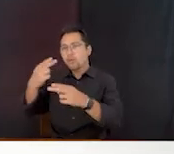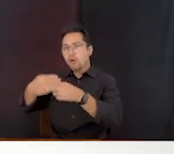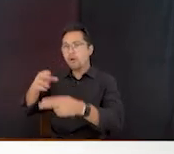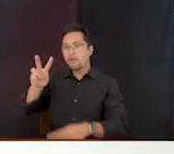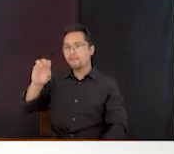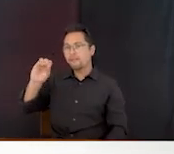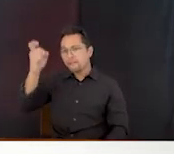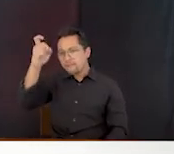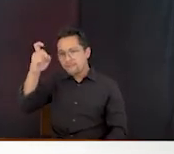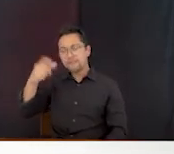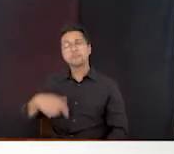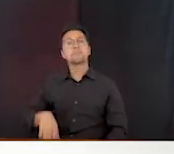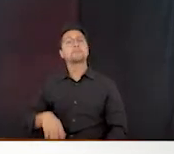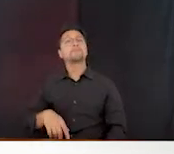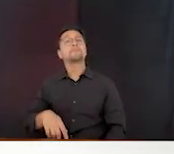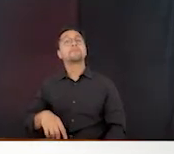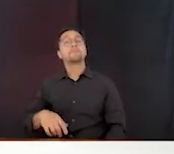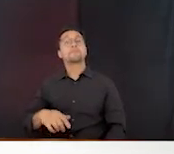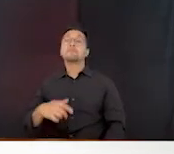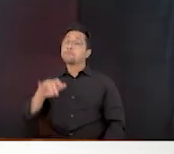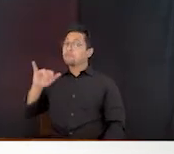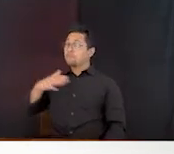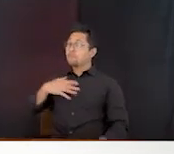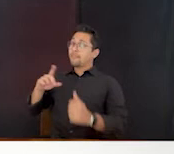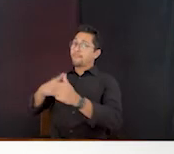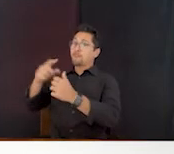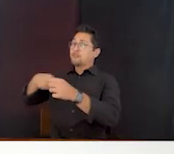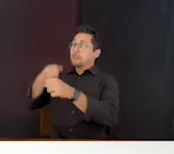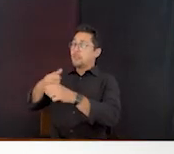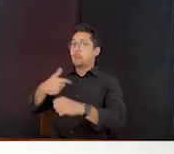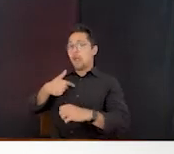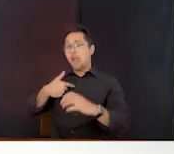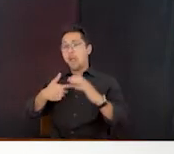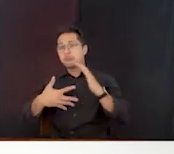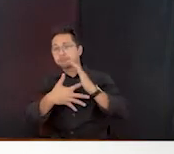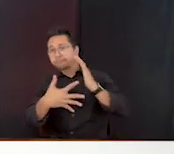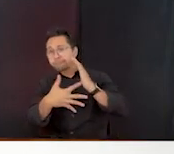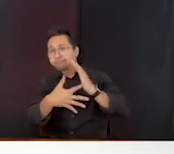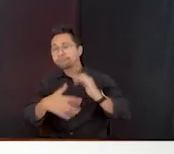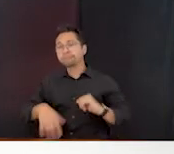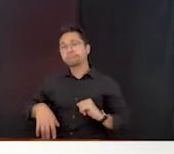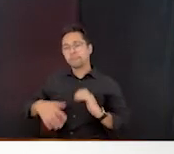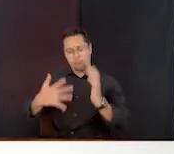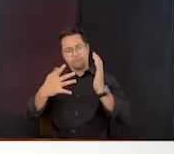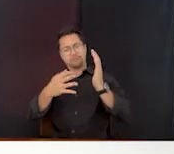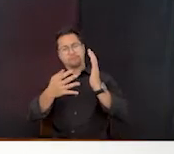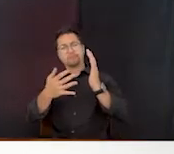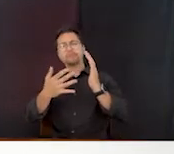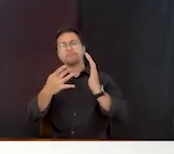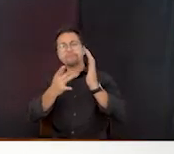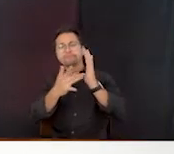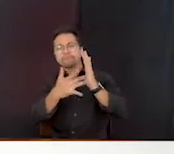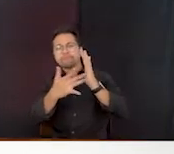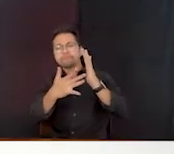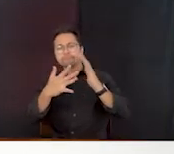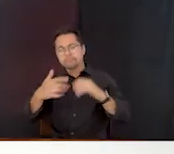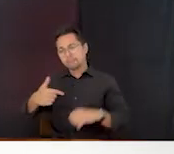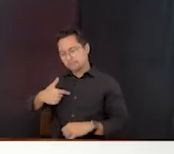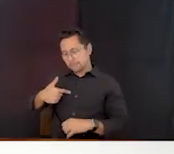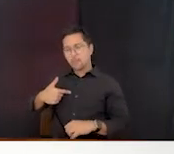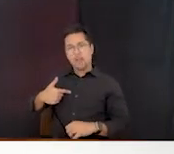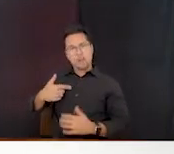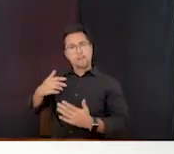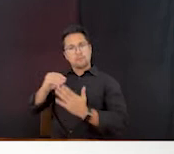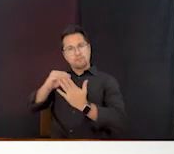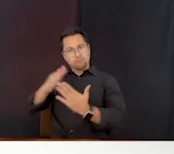And it was my first year there. I was a sophomore. I'm a commercial music student, so I thought it was a great way to